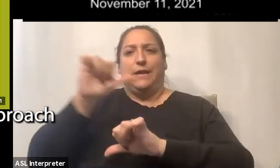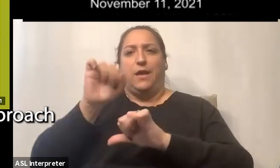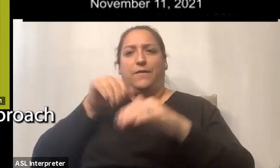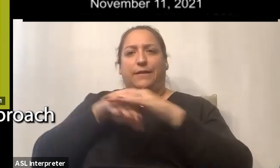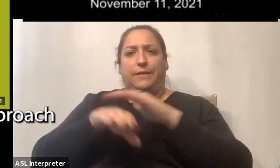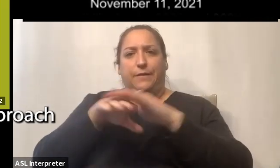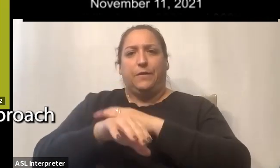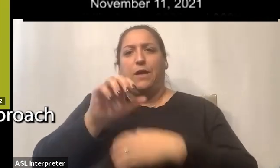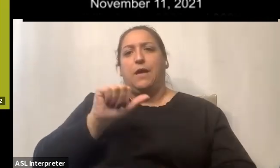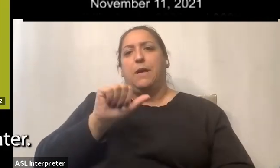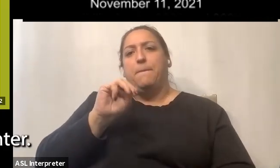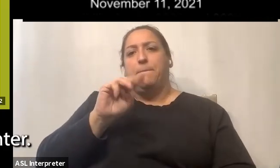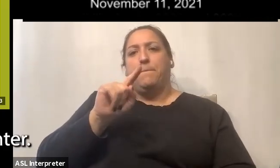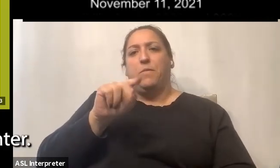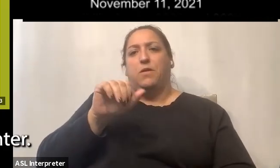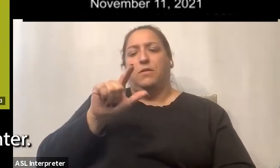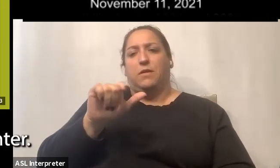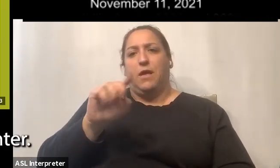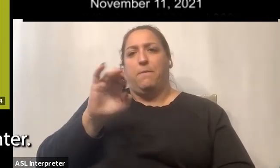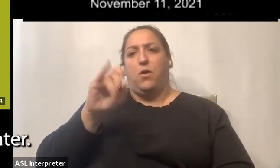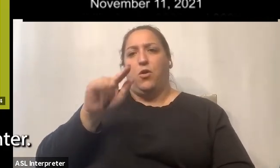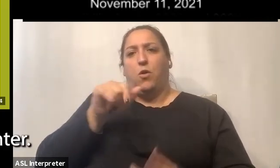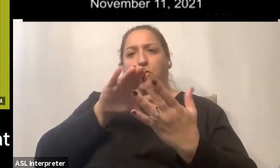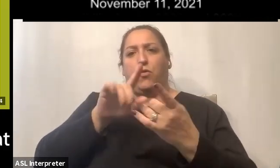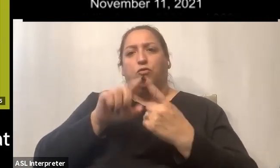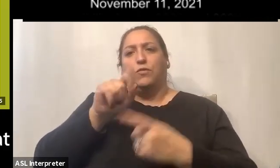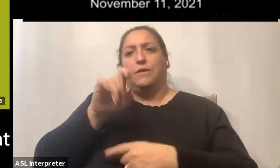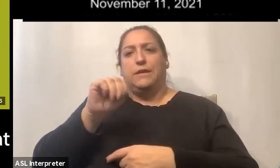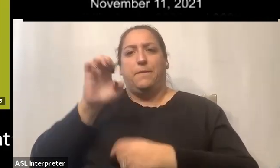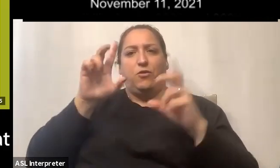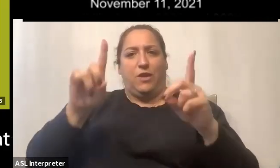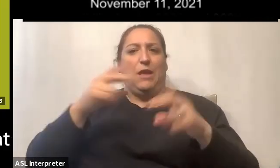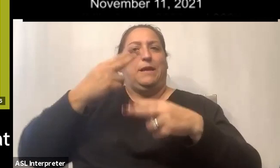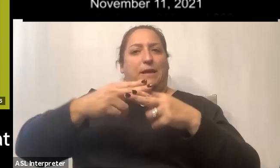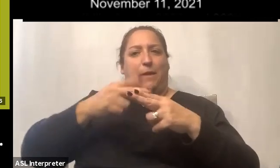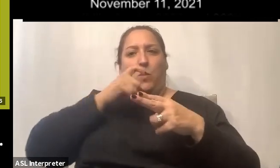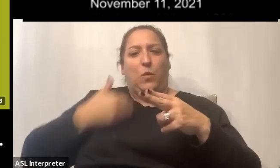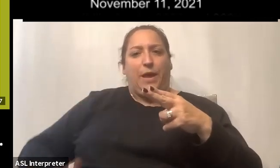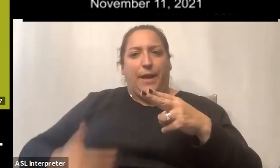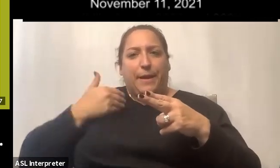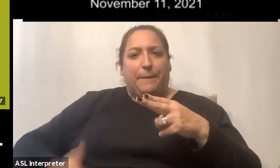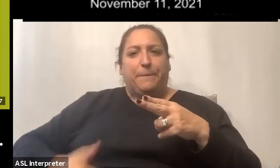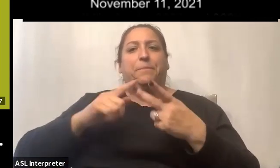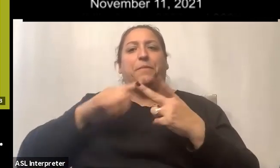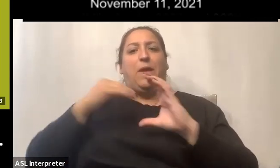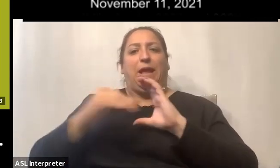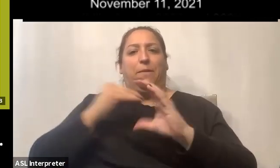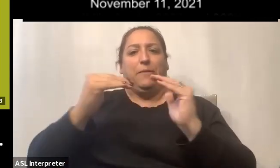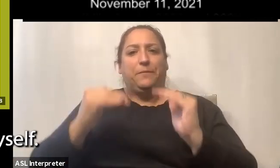multimodal approach to STEM education. And then the name of the presenter, which is me, Dr. Sarmistha Talukdar, and my email address,